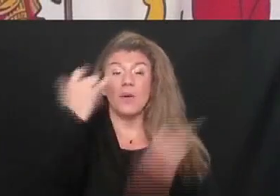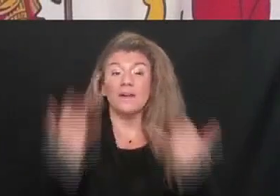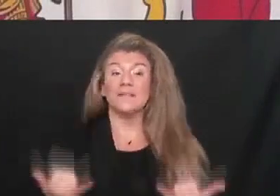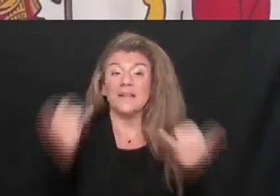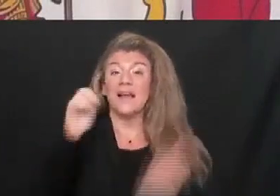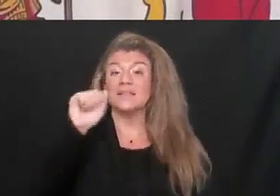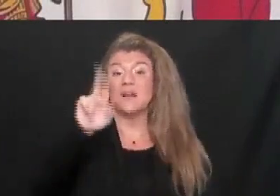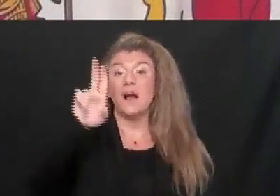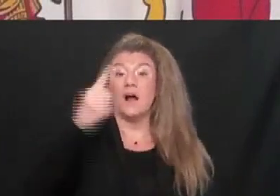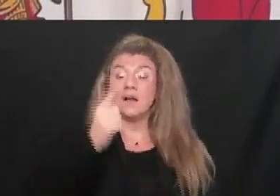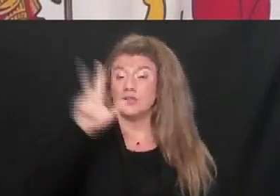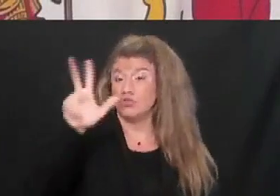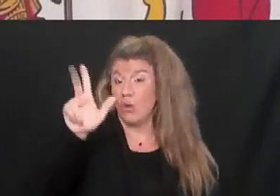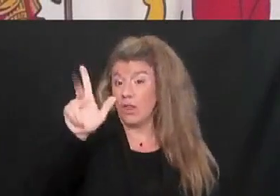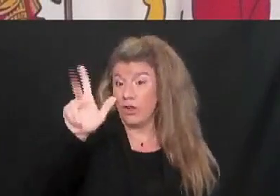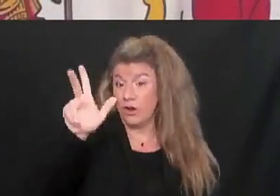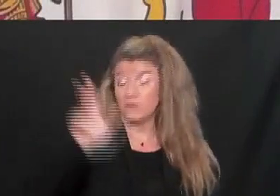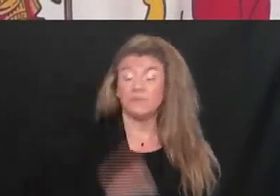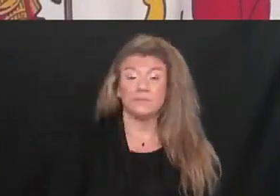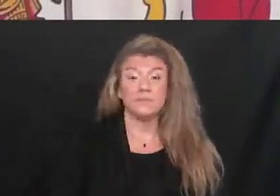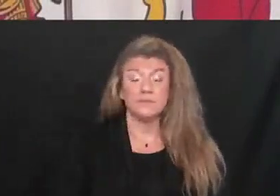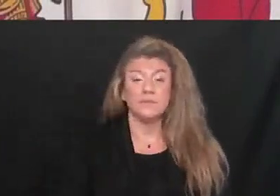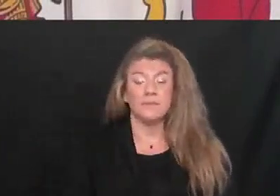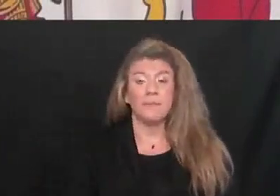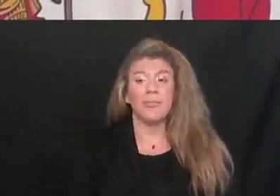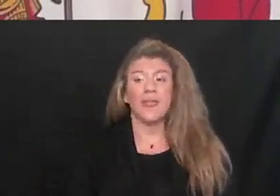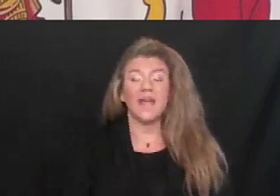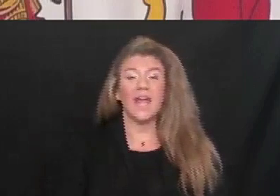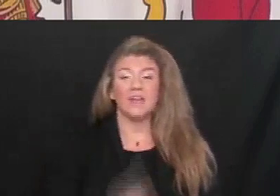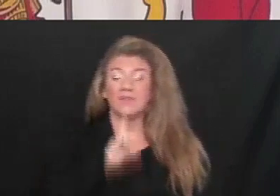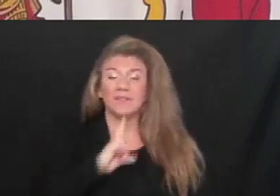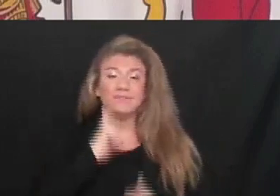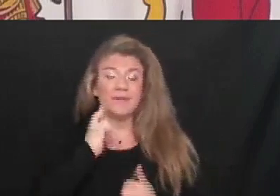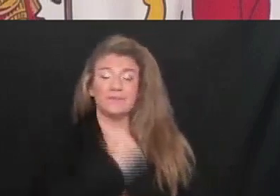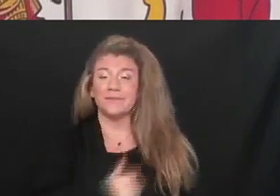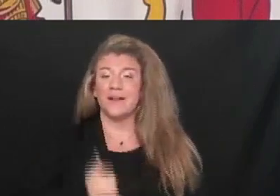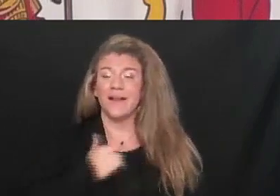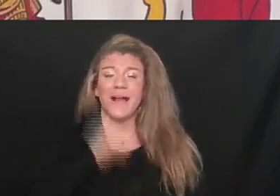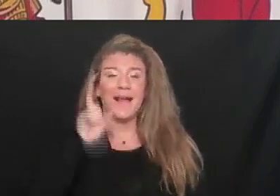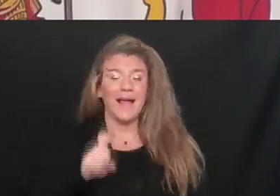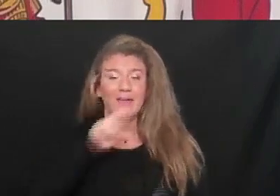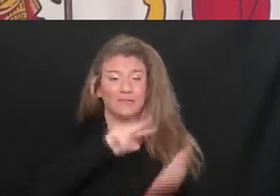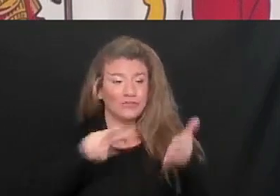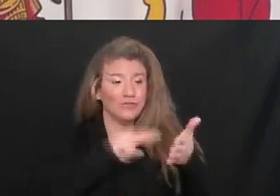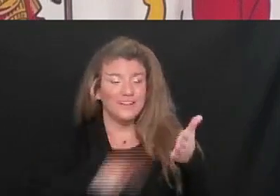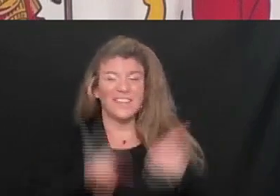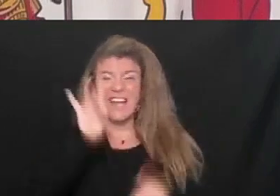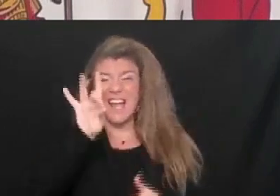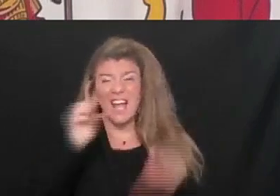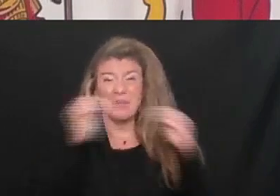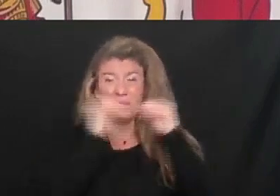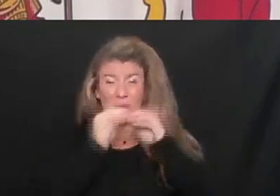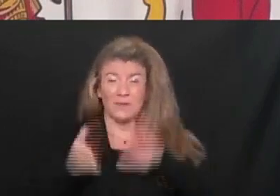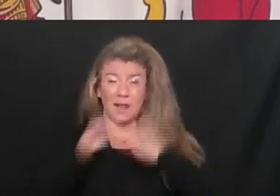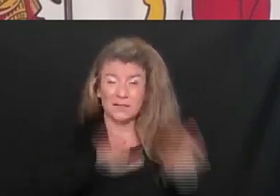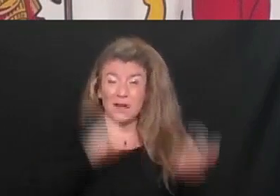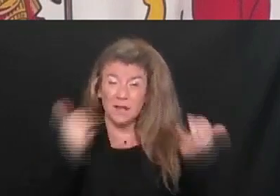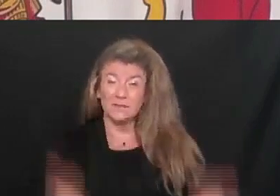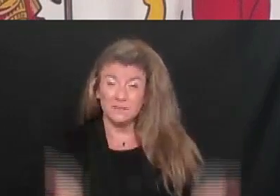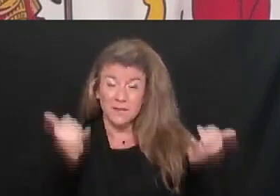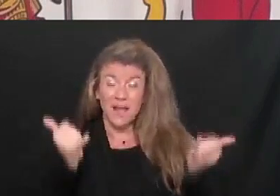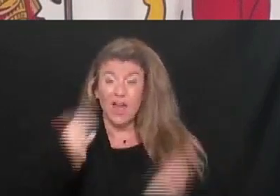August 23rd, and regretfully, I've got to read to you that we've lost 8 more people.